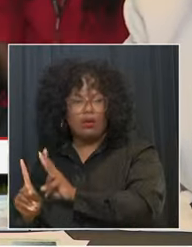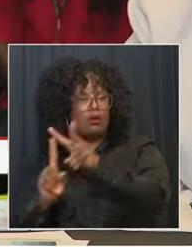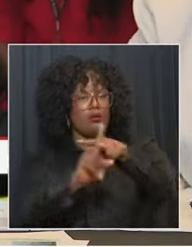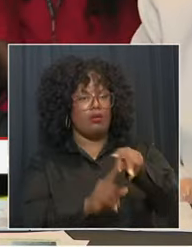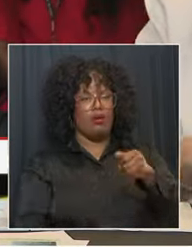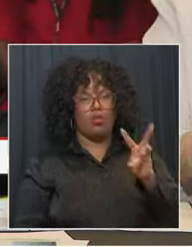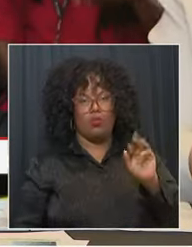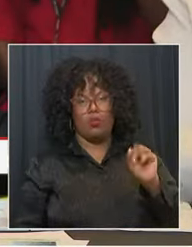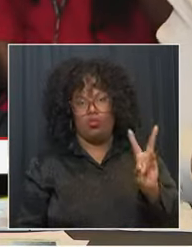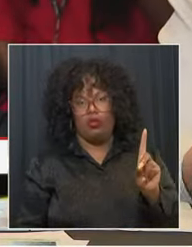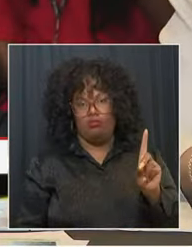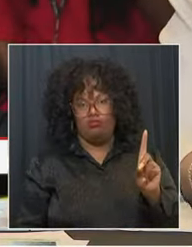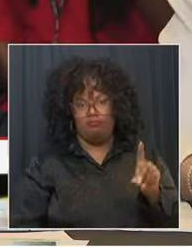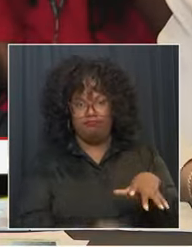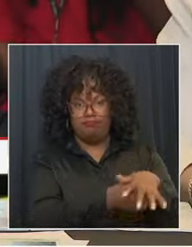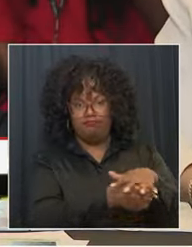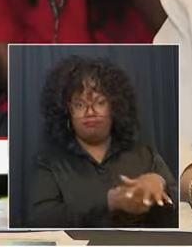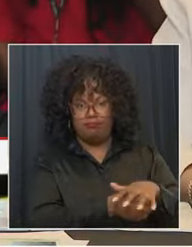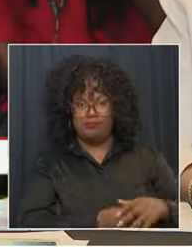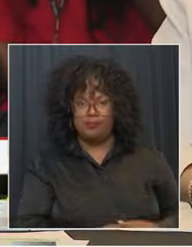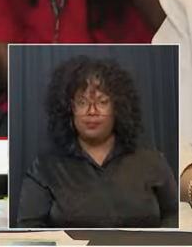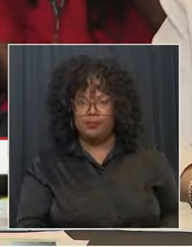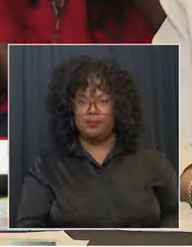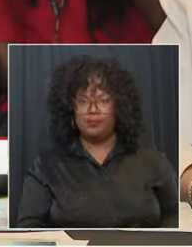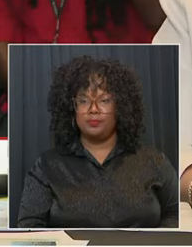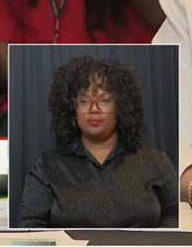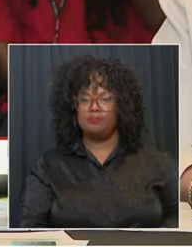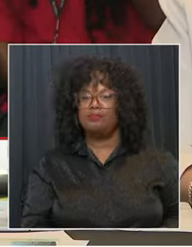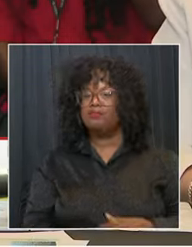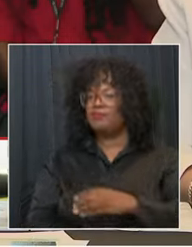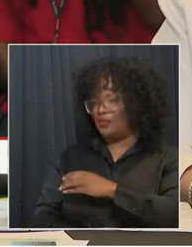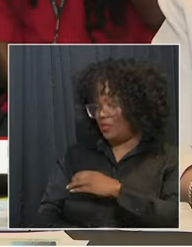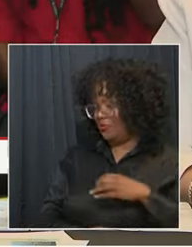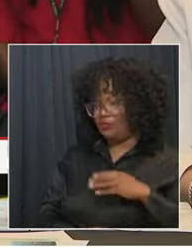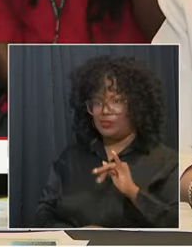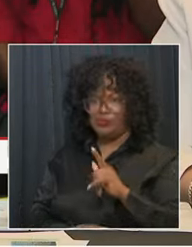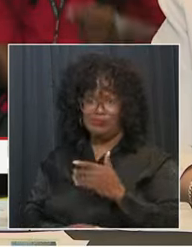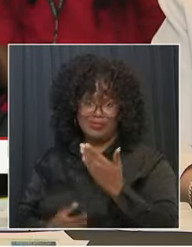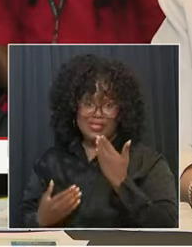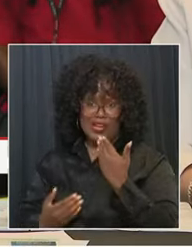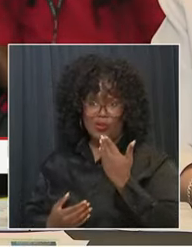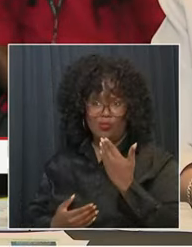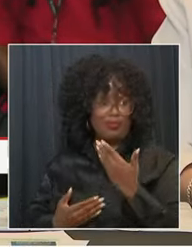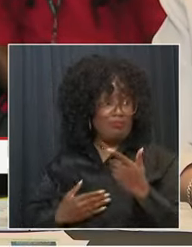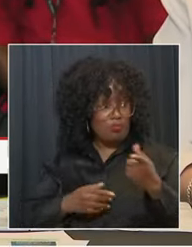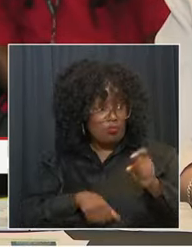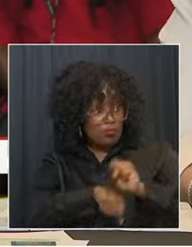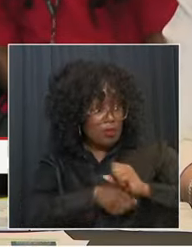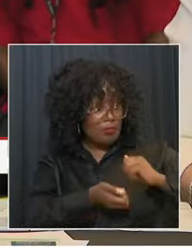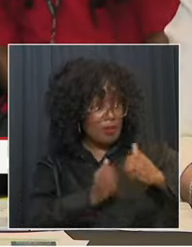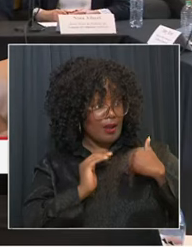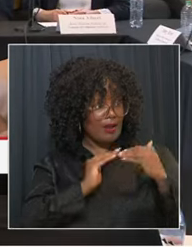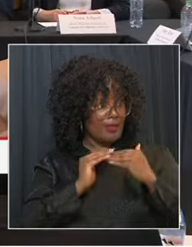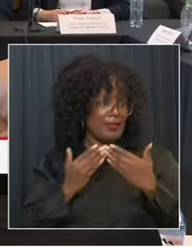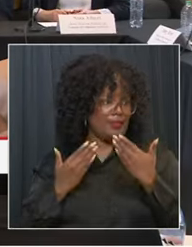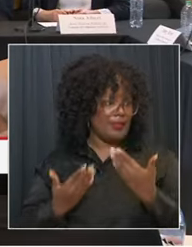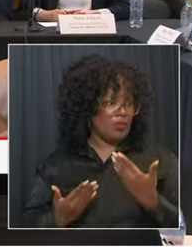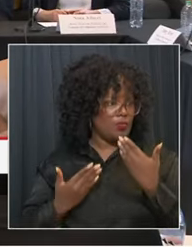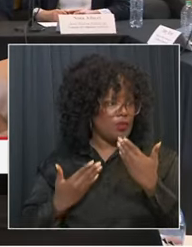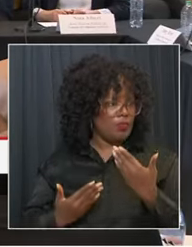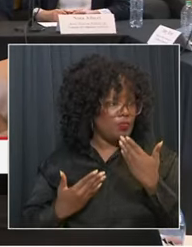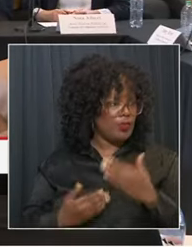Thank you, Mayor, and I look forward to working with my council colleagues throughout this process. Thank you. Councilmember